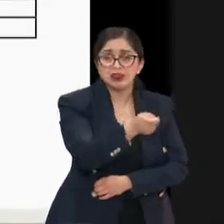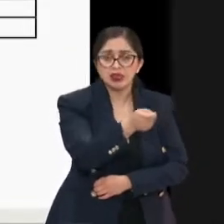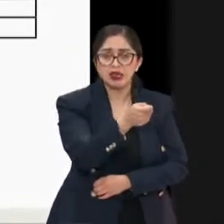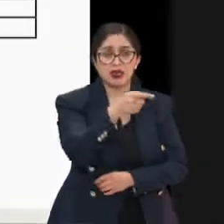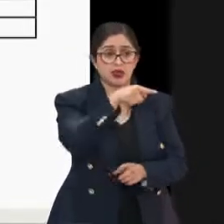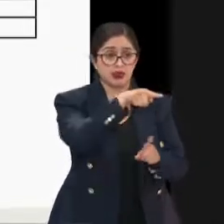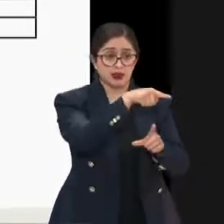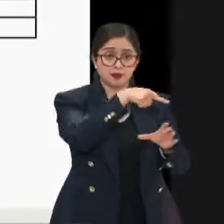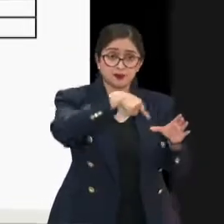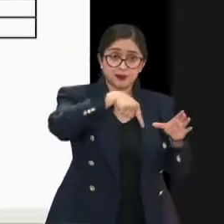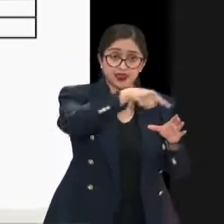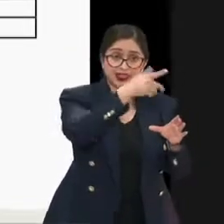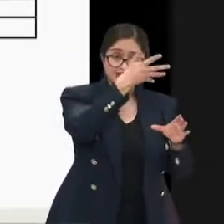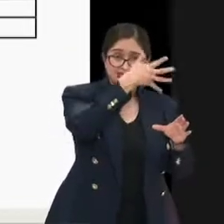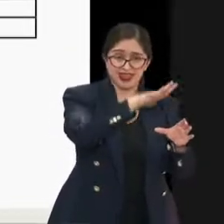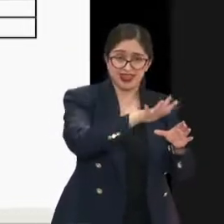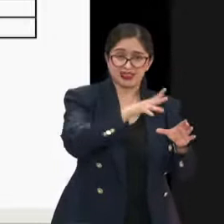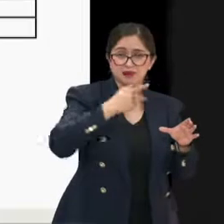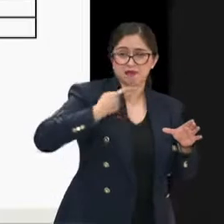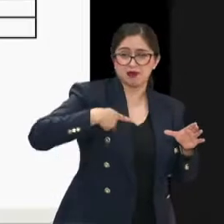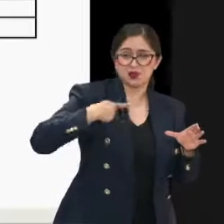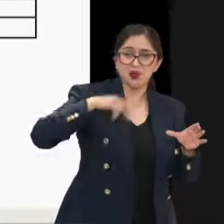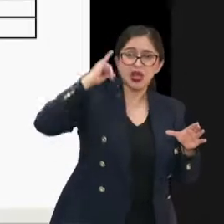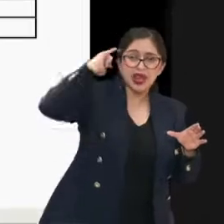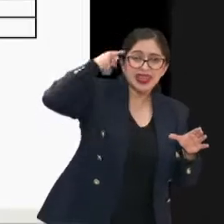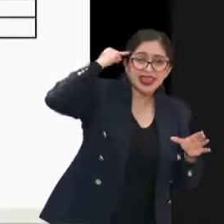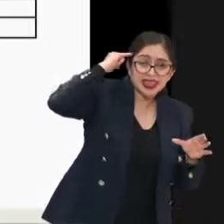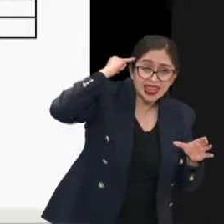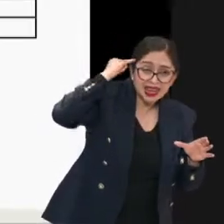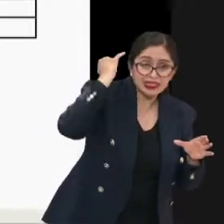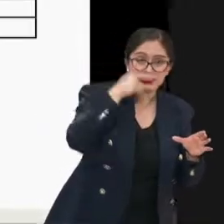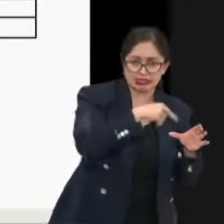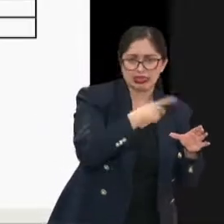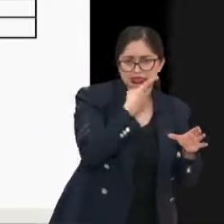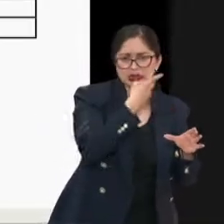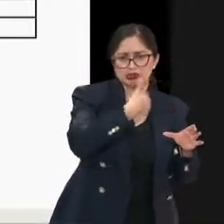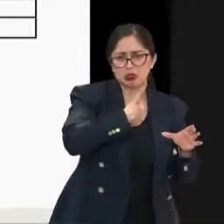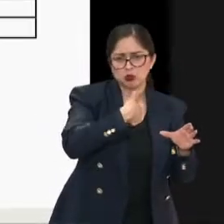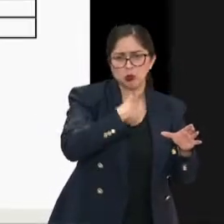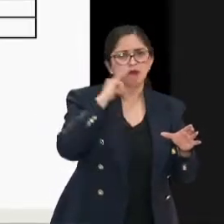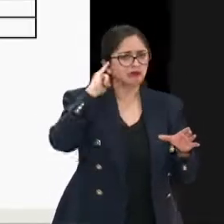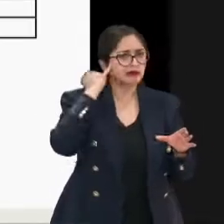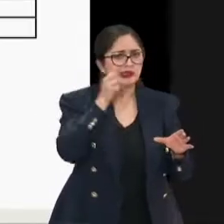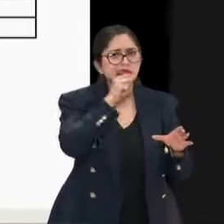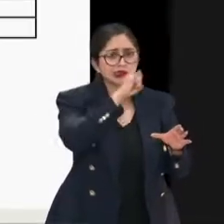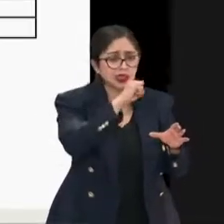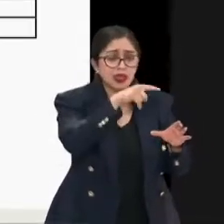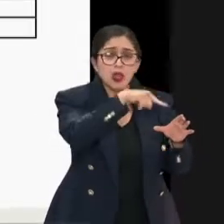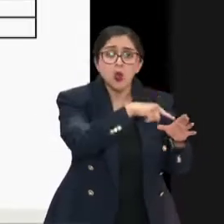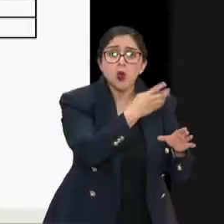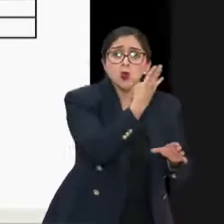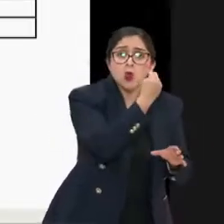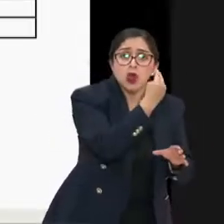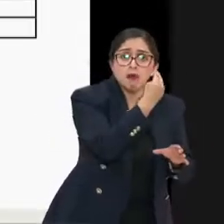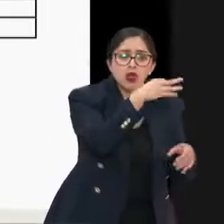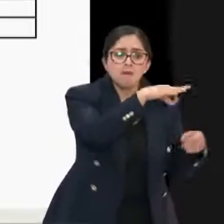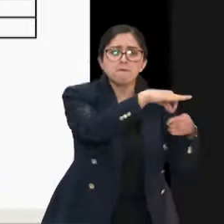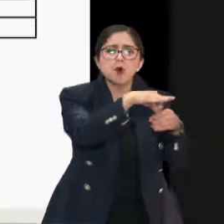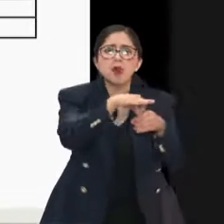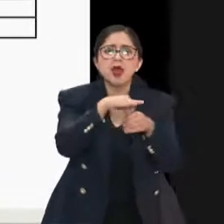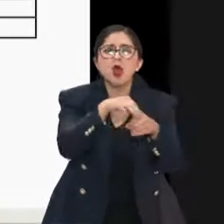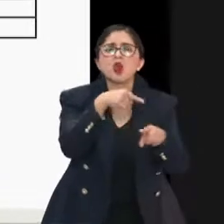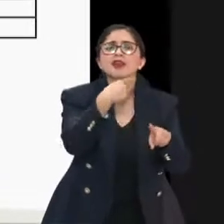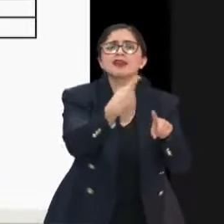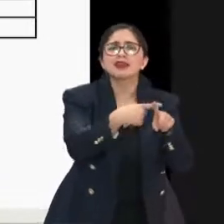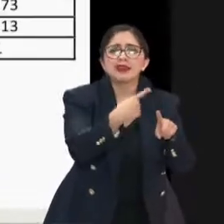0.928, meaning that 9 out of 10 indigenous people that said that they were indigenous in the census,